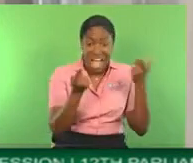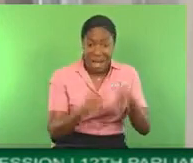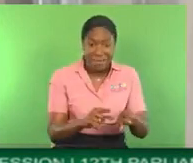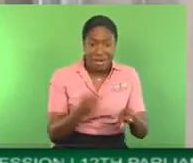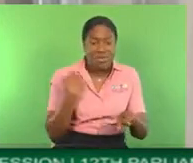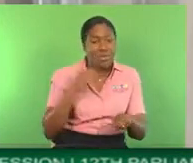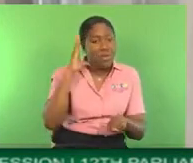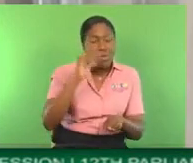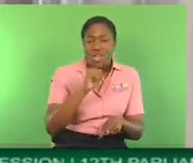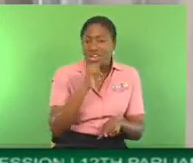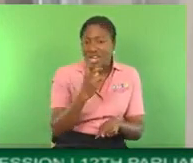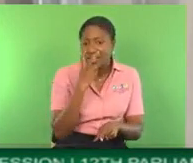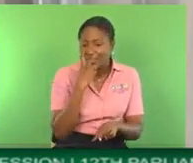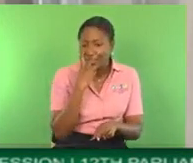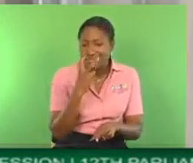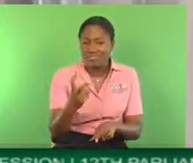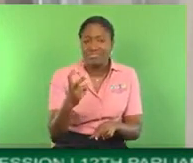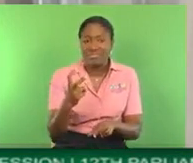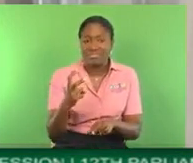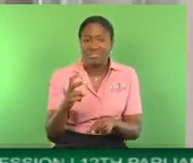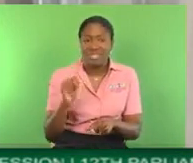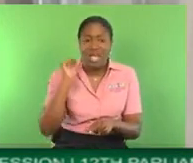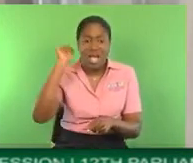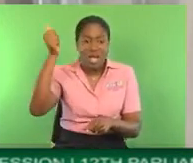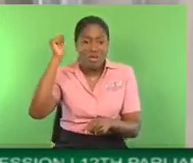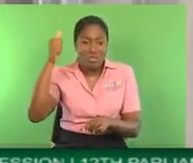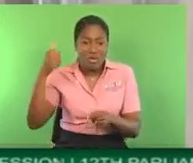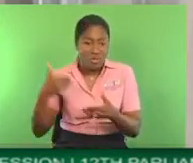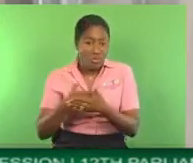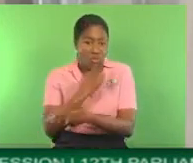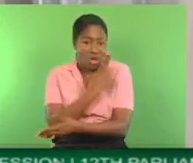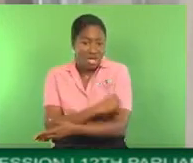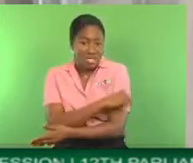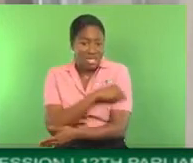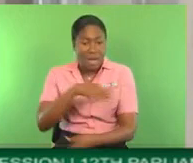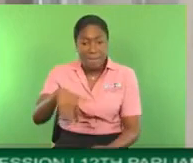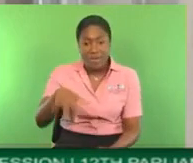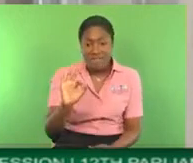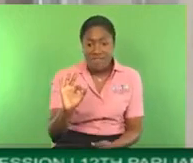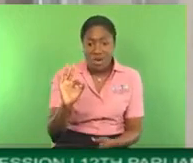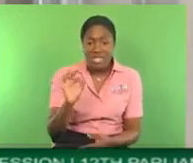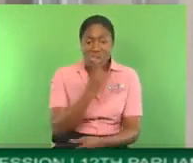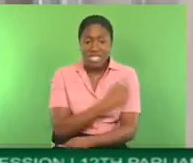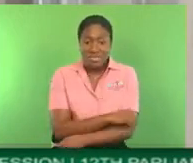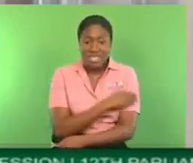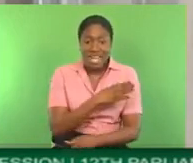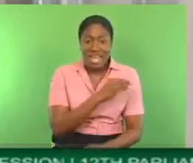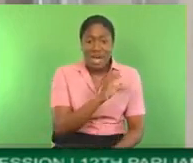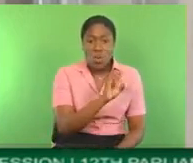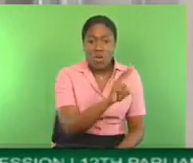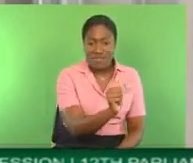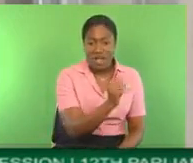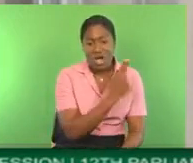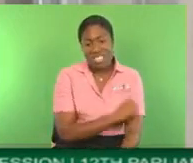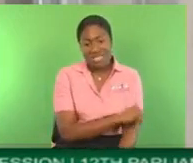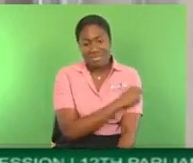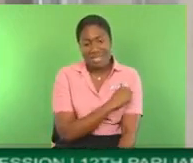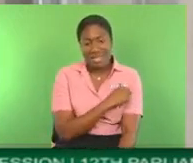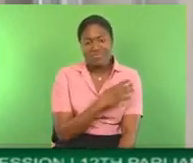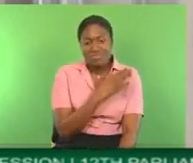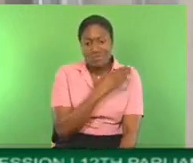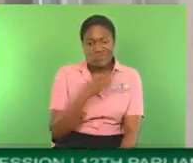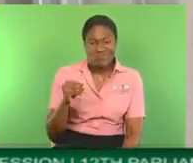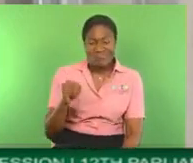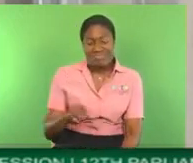seen the commissioning of Arima Hospital, the Point Fortin Hospital, and the Couva Hospital and